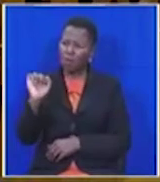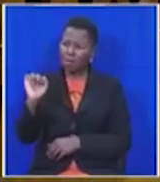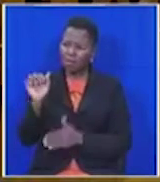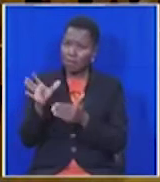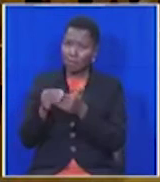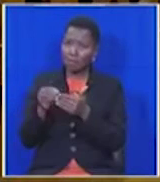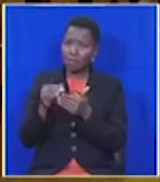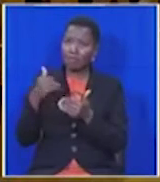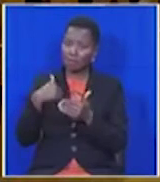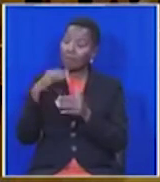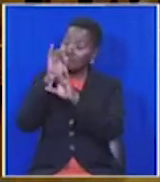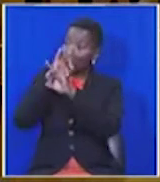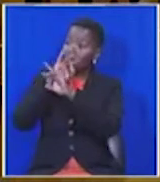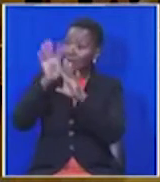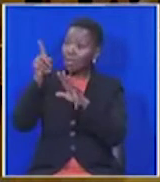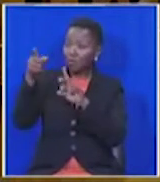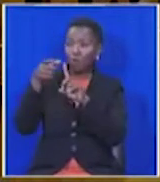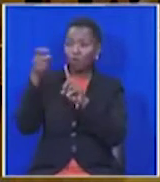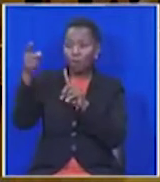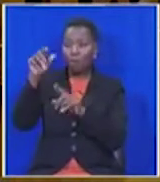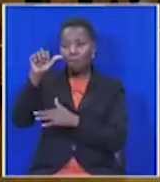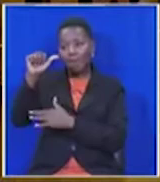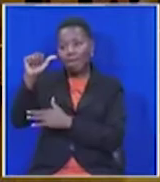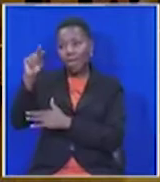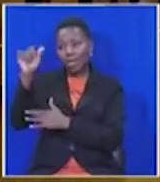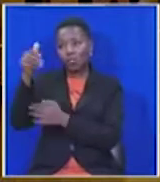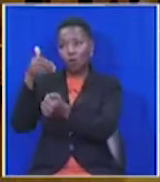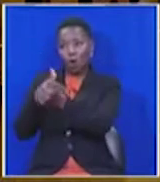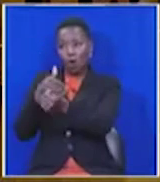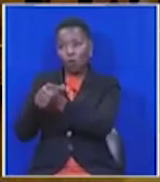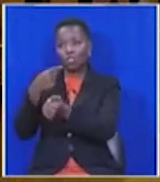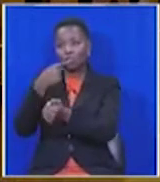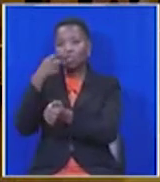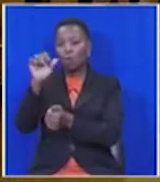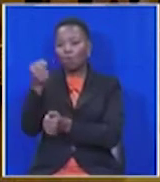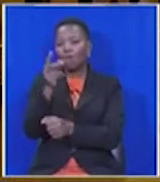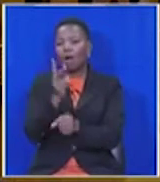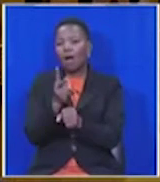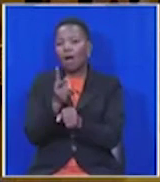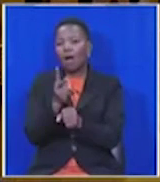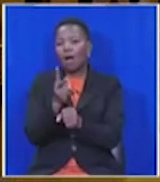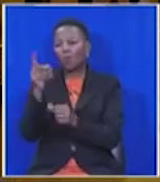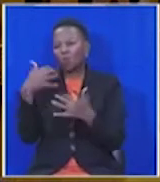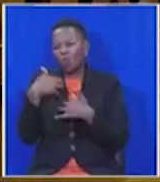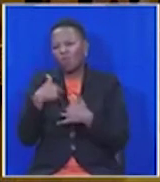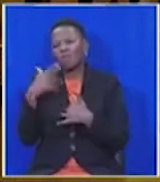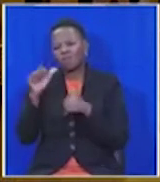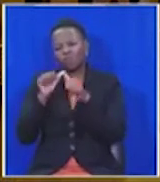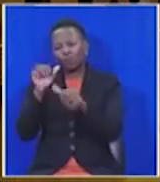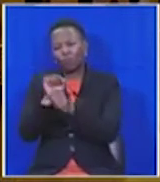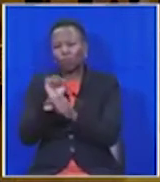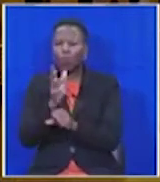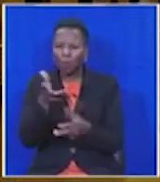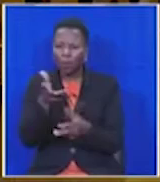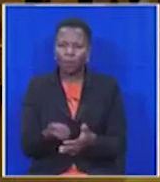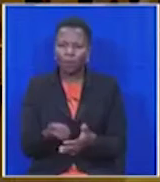message has got to Ntuli House and they've been told to re-elect you. Your position is safe, even though it shouldn't be.